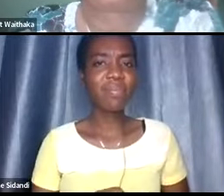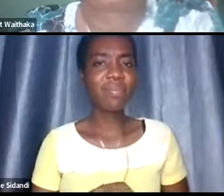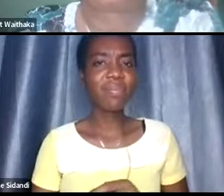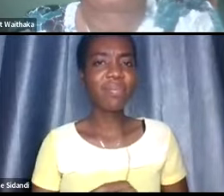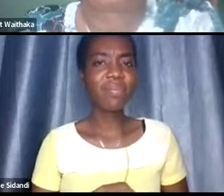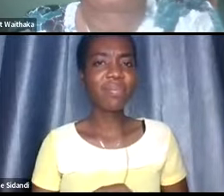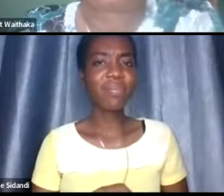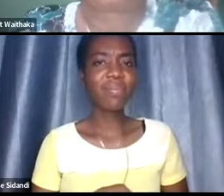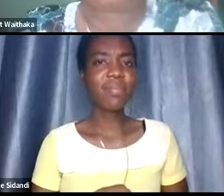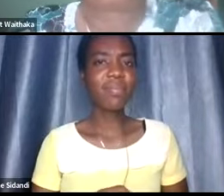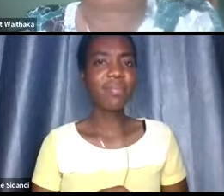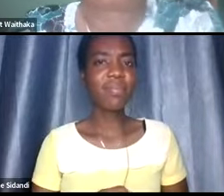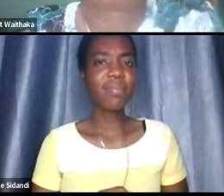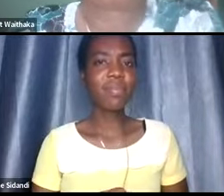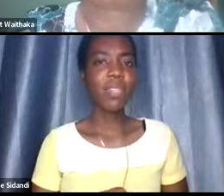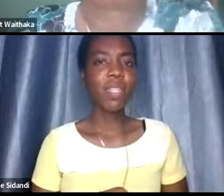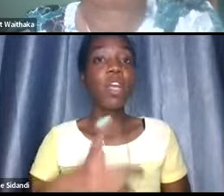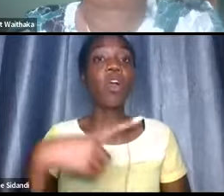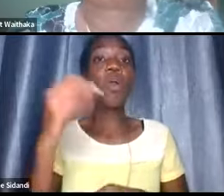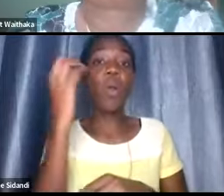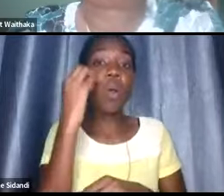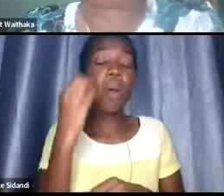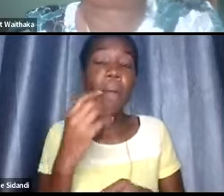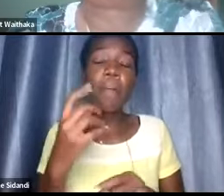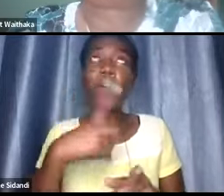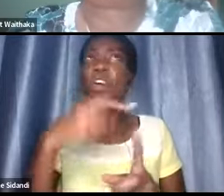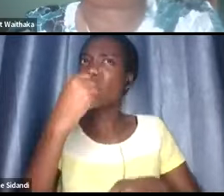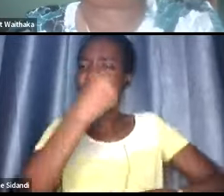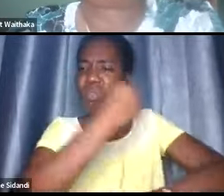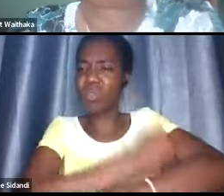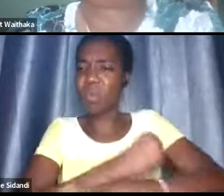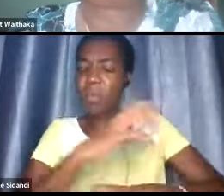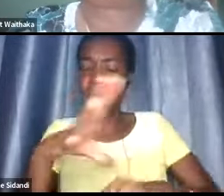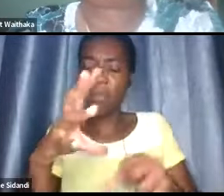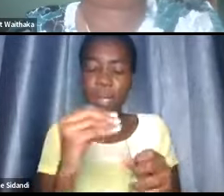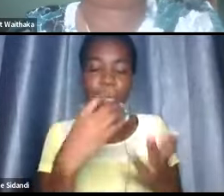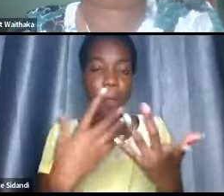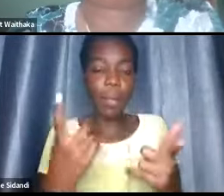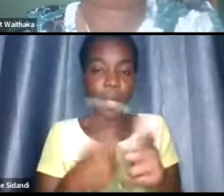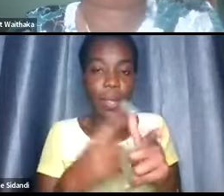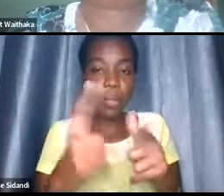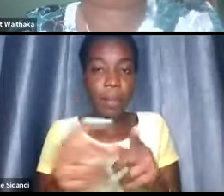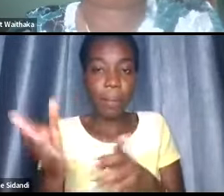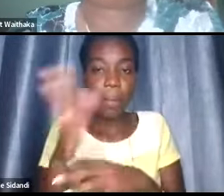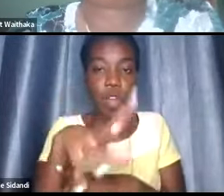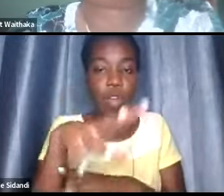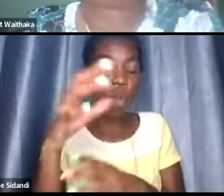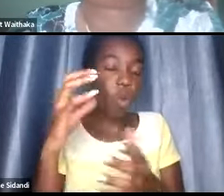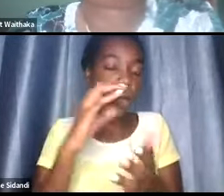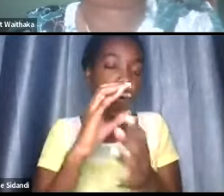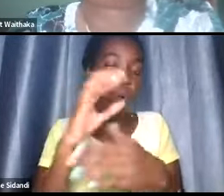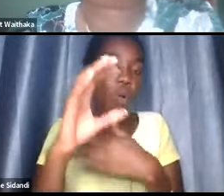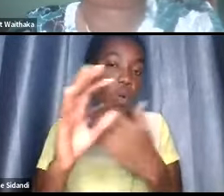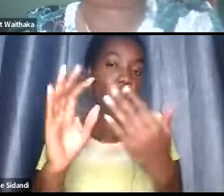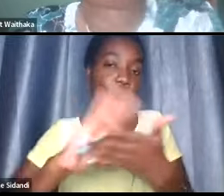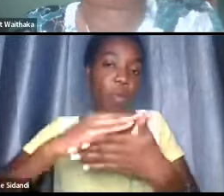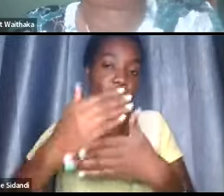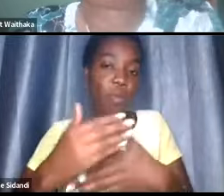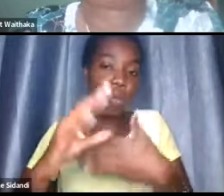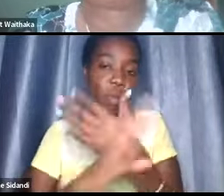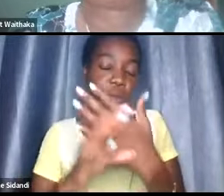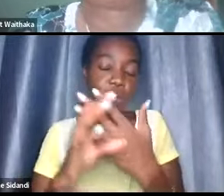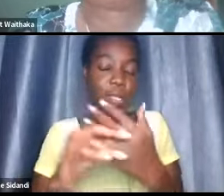came to our school, took the prospectus, went back to the house, took his computer science degree, gave it to the parents and said, this was